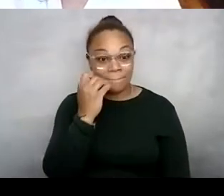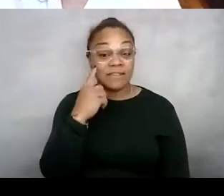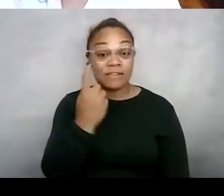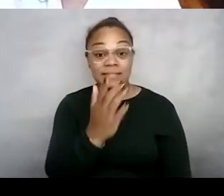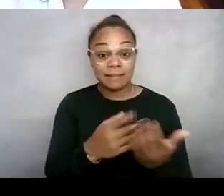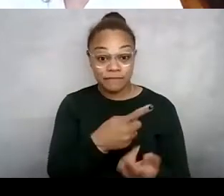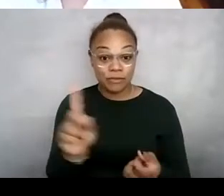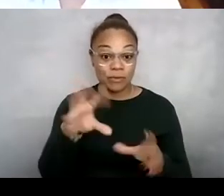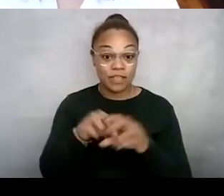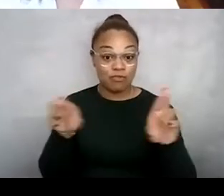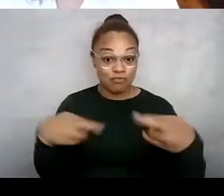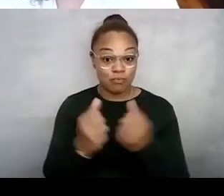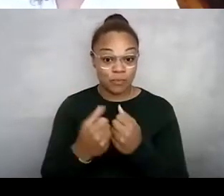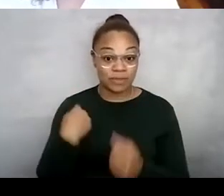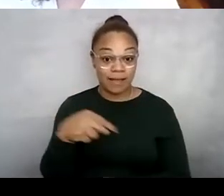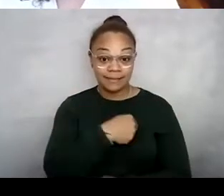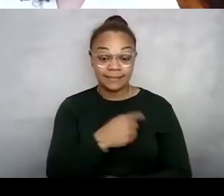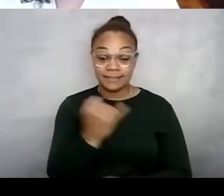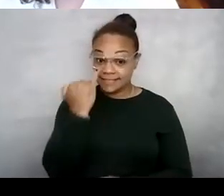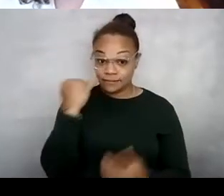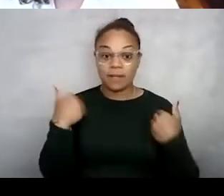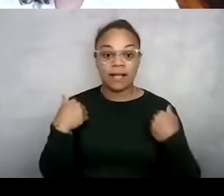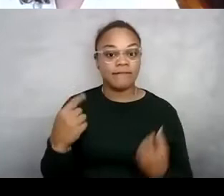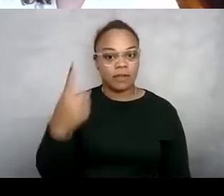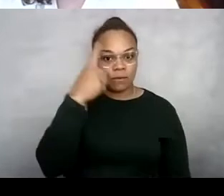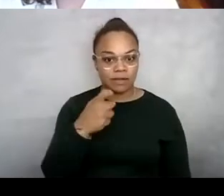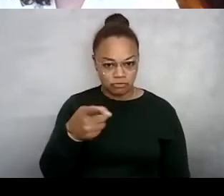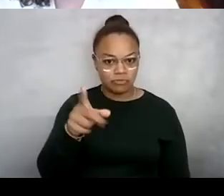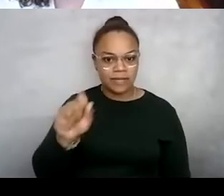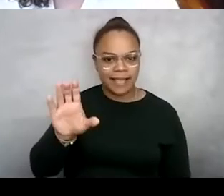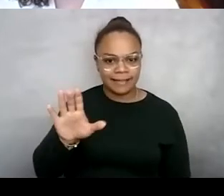if you have a question, there's a way to raise your hand.